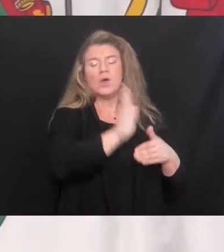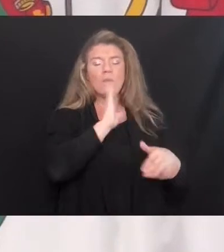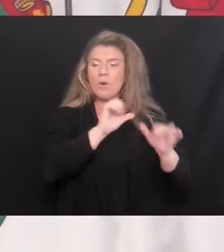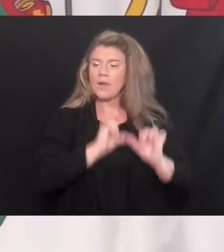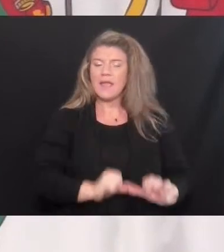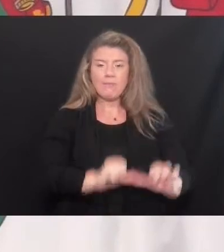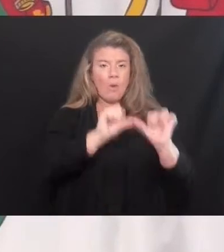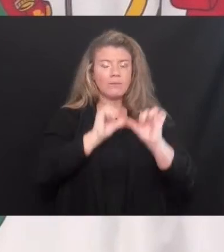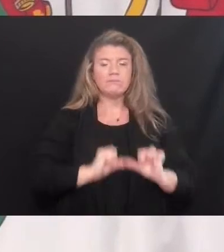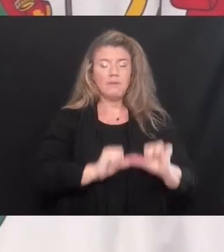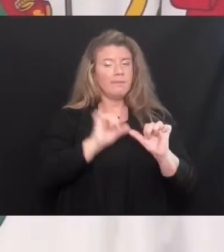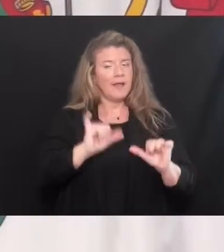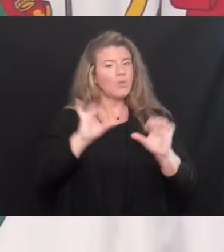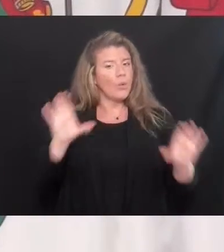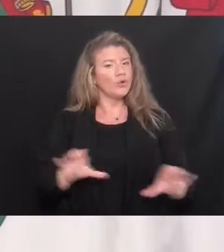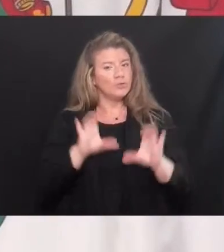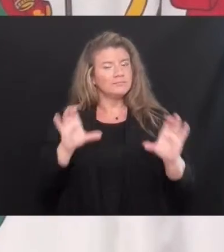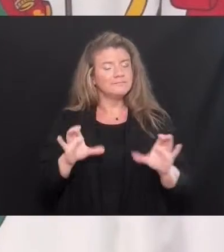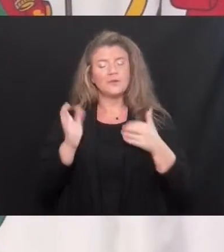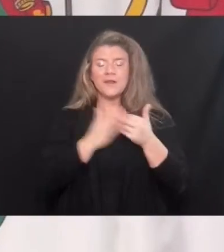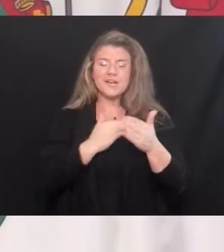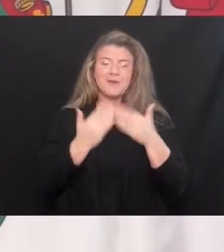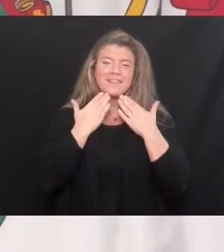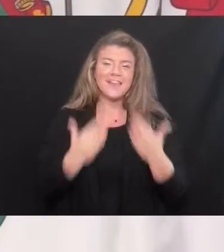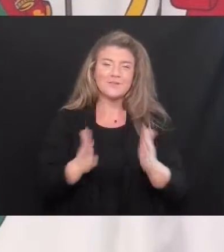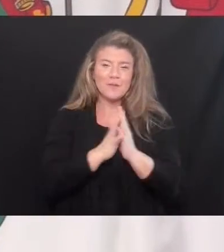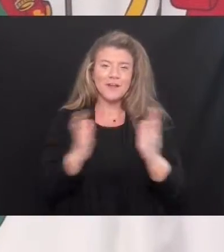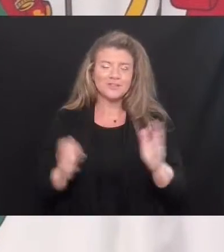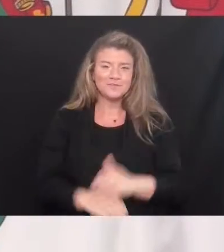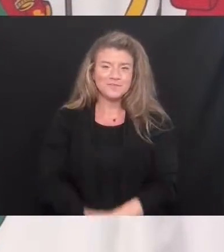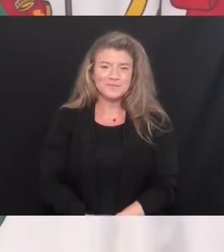going north, and that's what we do. So anyway, thank you so much.